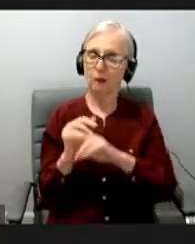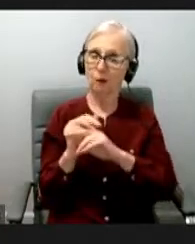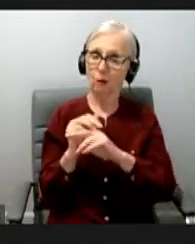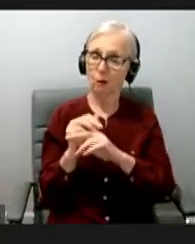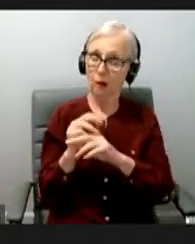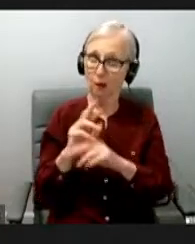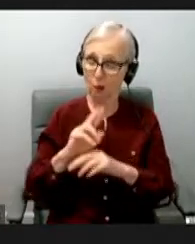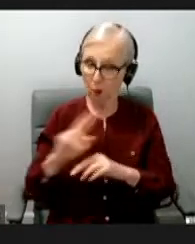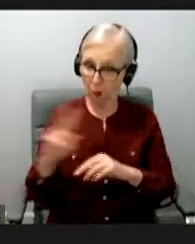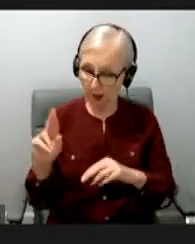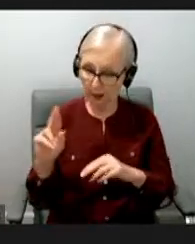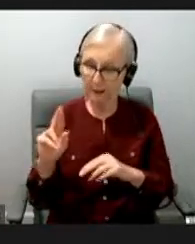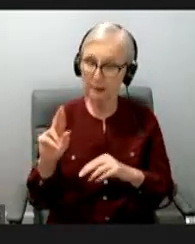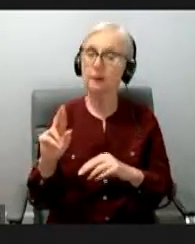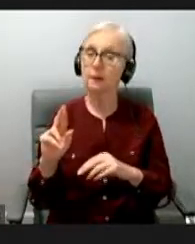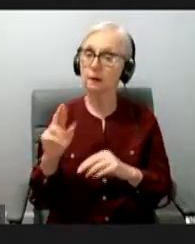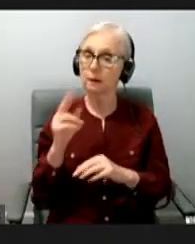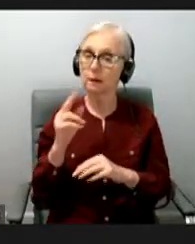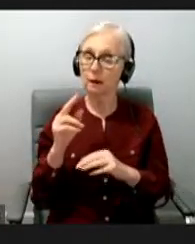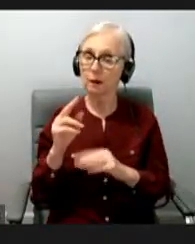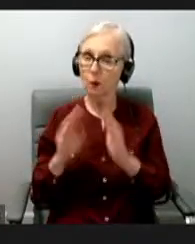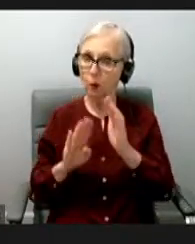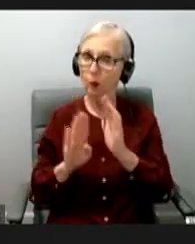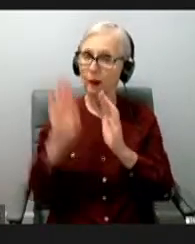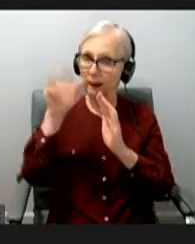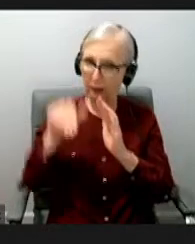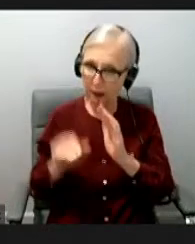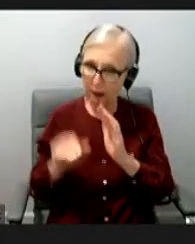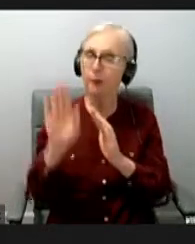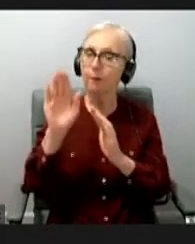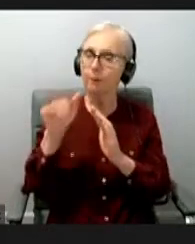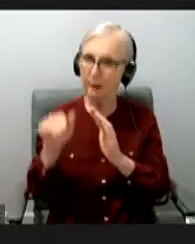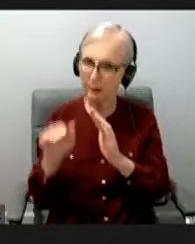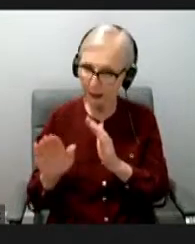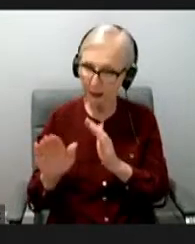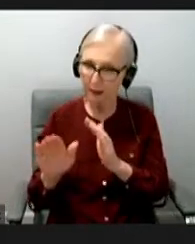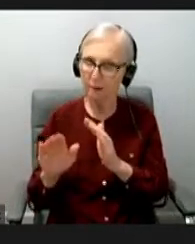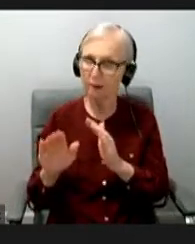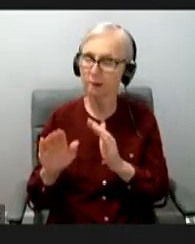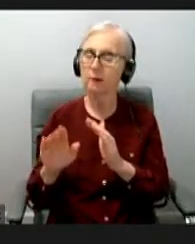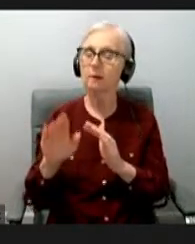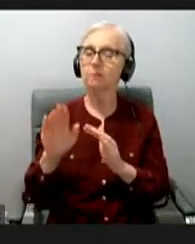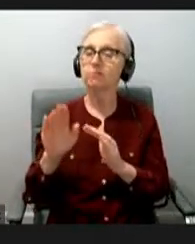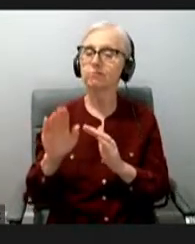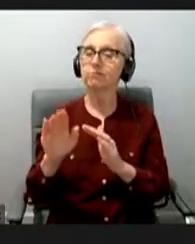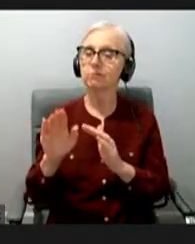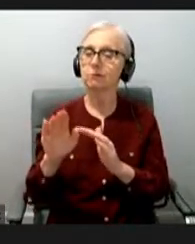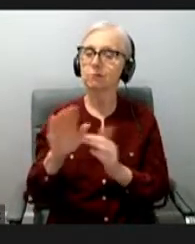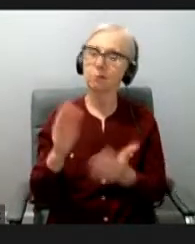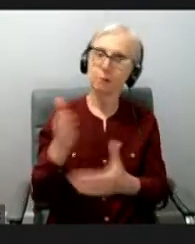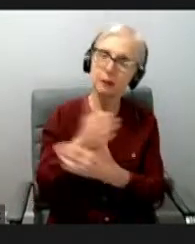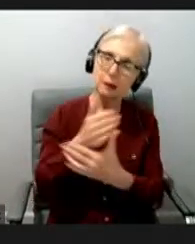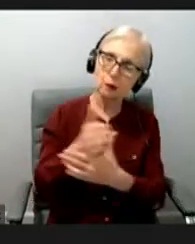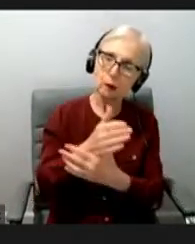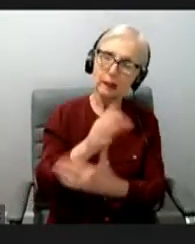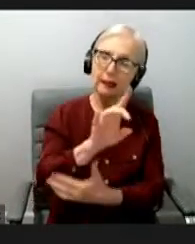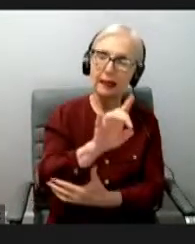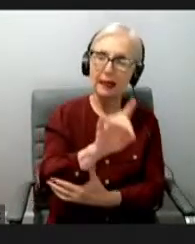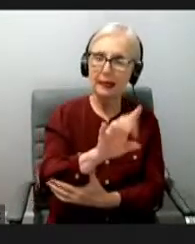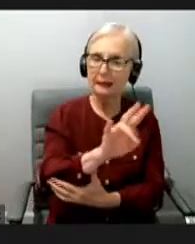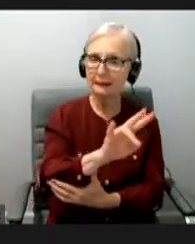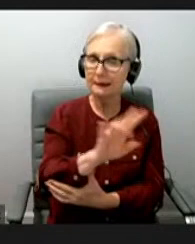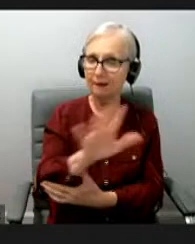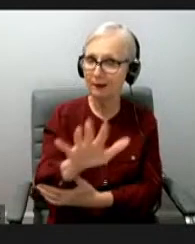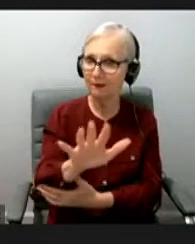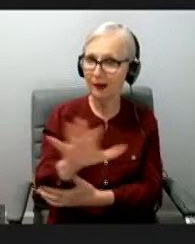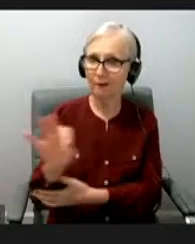graph, where we really seem to be going up and down a little bit, fluctuating between 875 to about